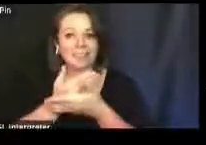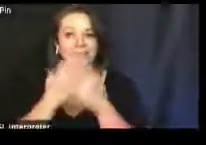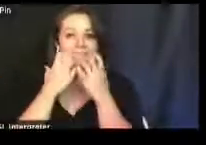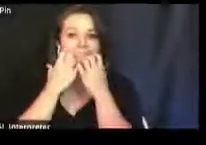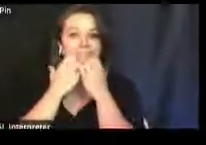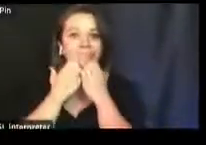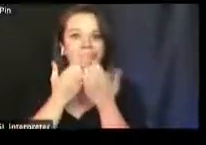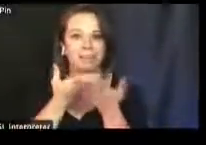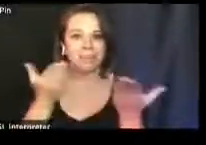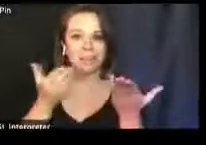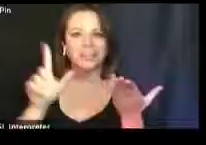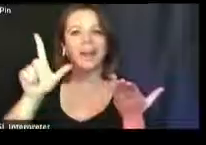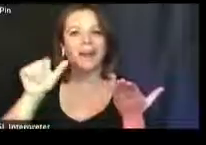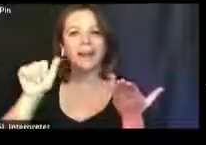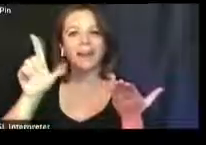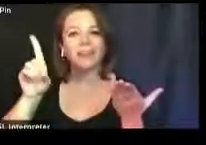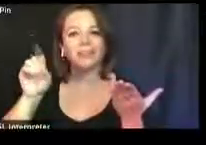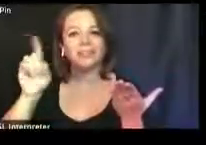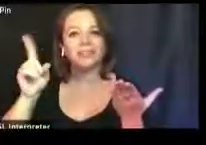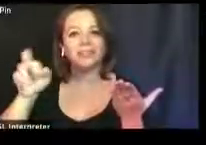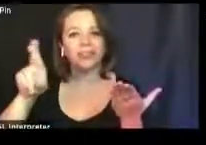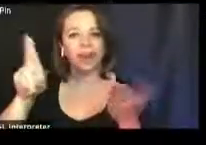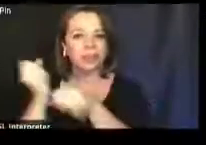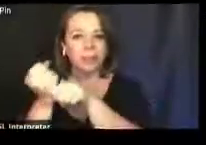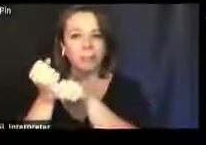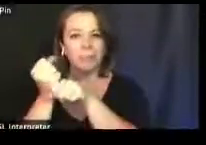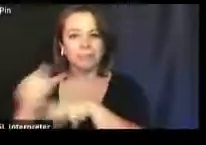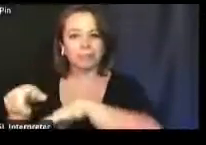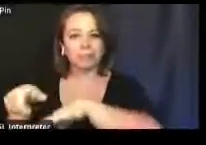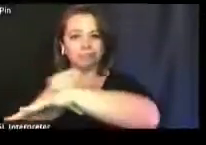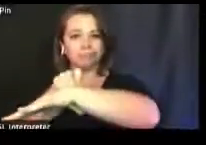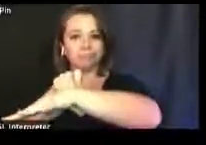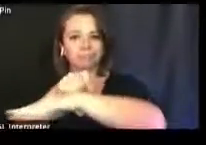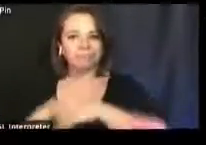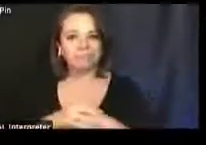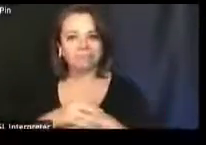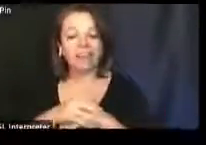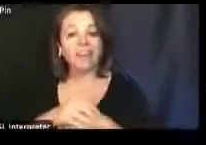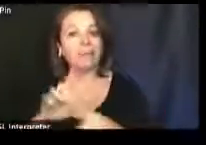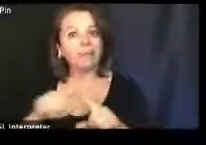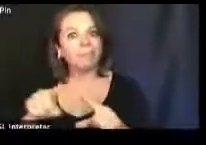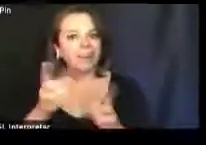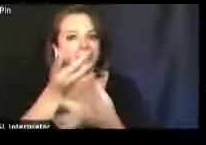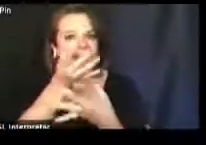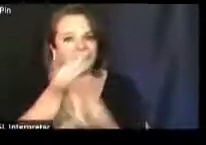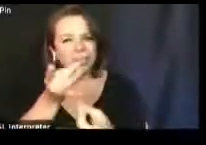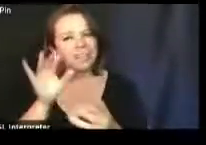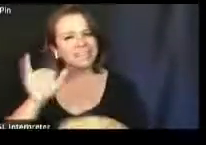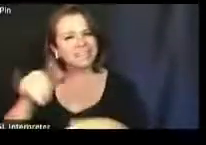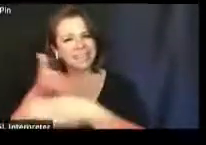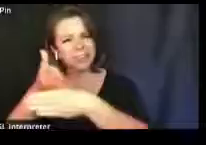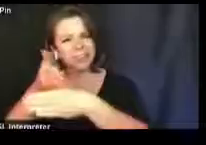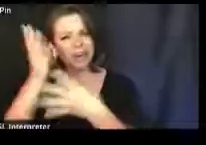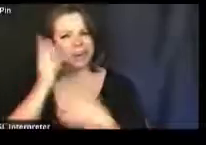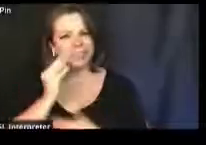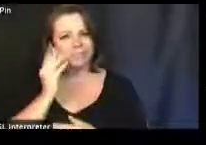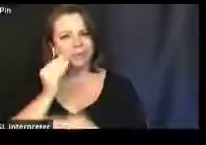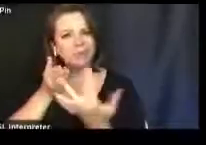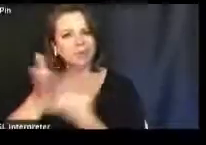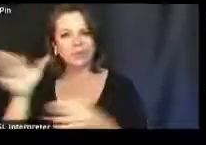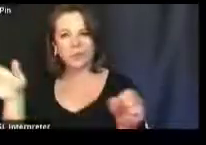LA Dodger batting gloves. But what I found interesting was that this is a shared experience throughout the state of